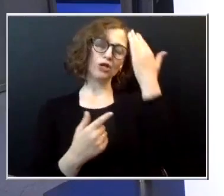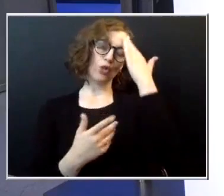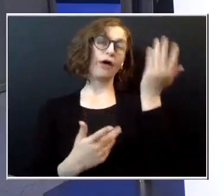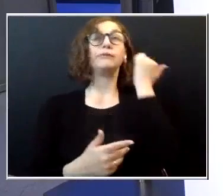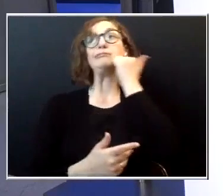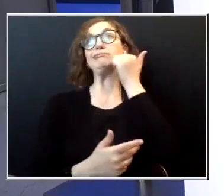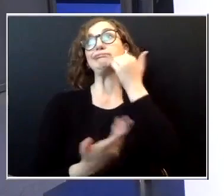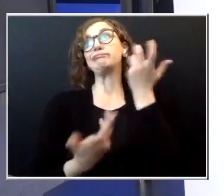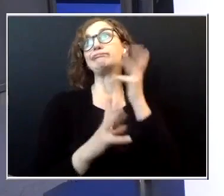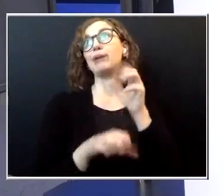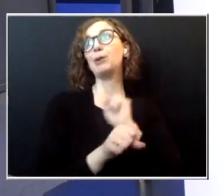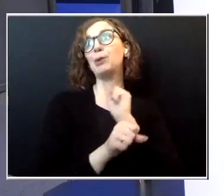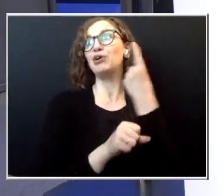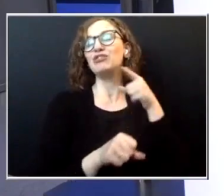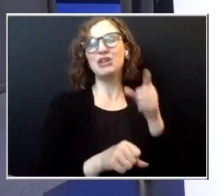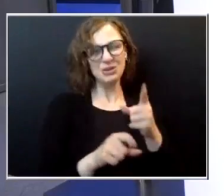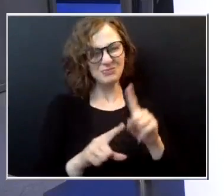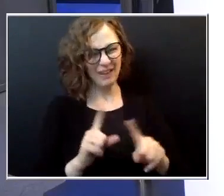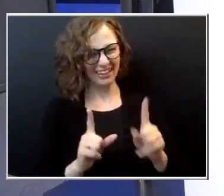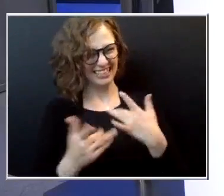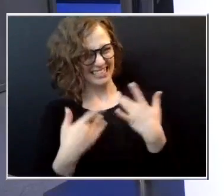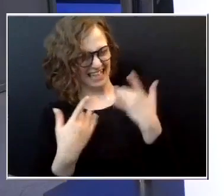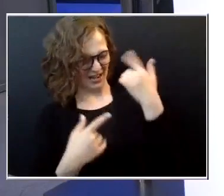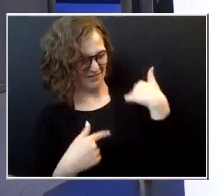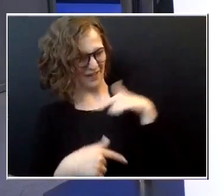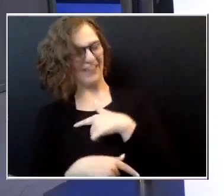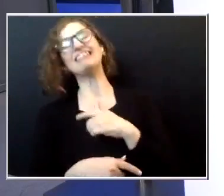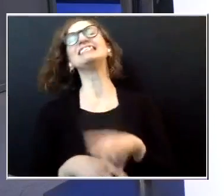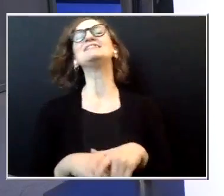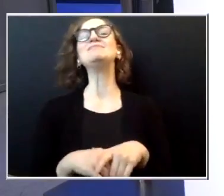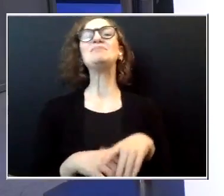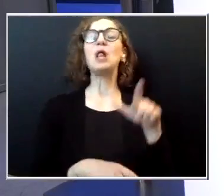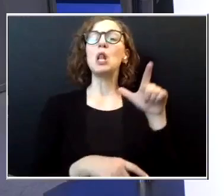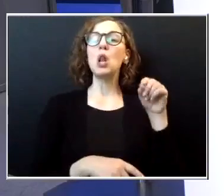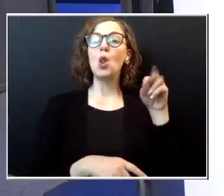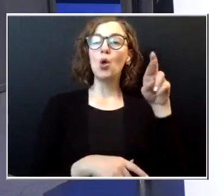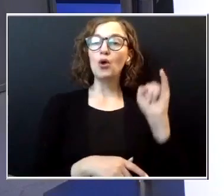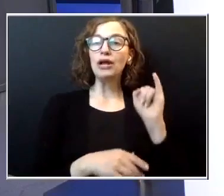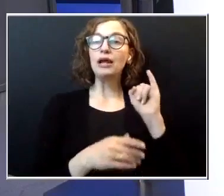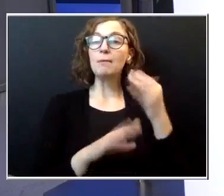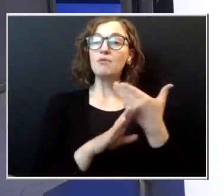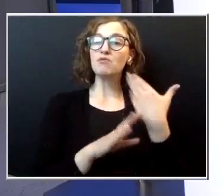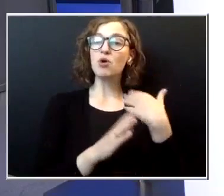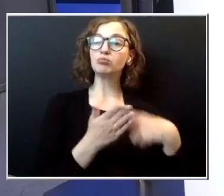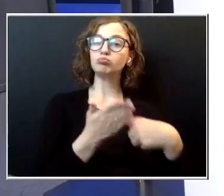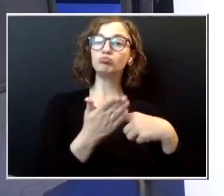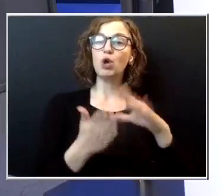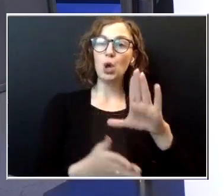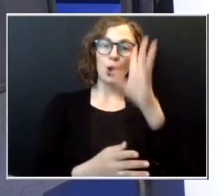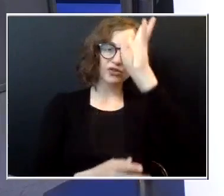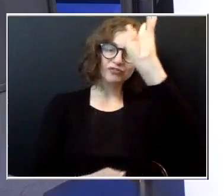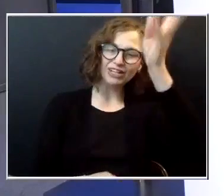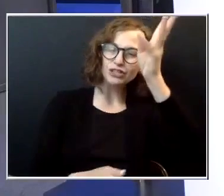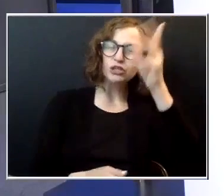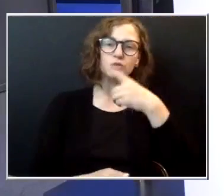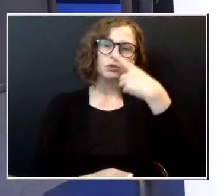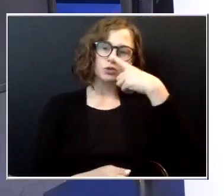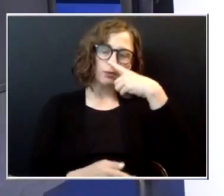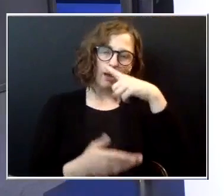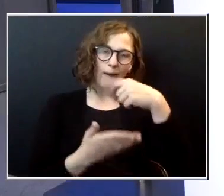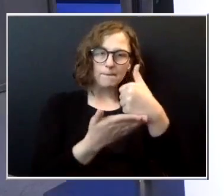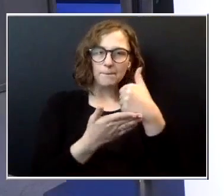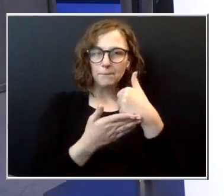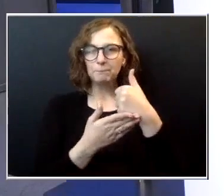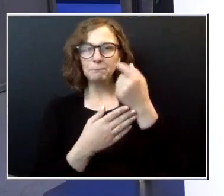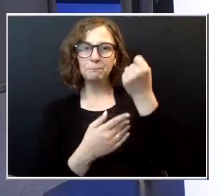both. Lori, before we speak specifically about your invention, just kind of help us understand what's happening inside an operating